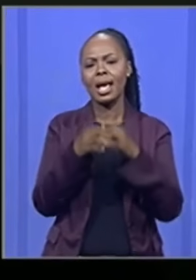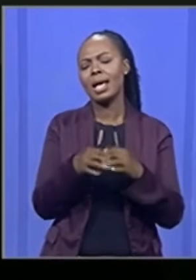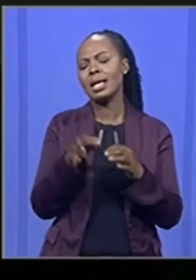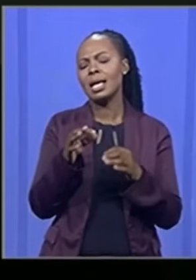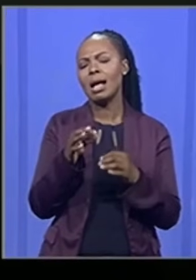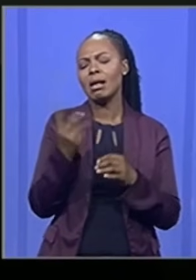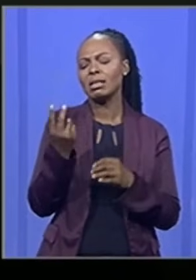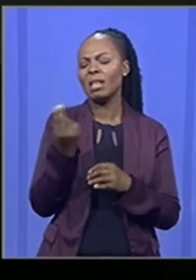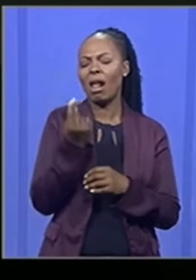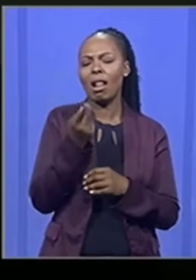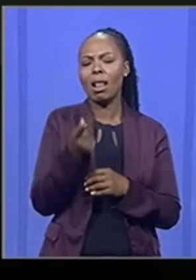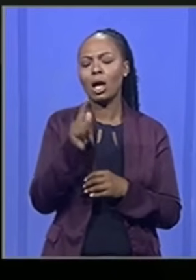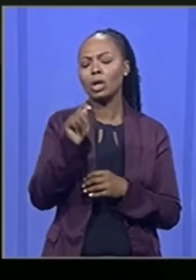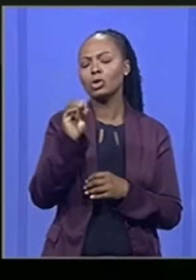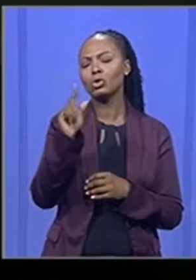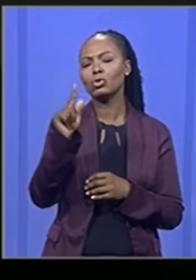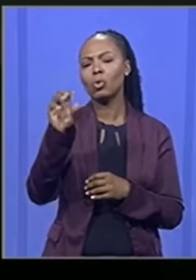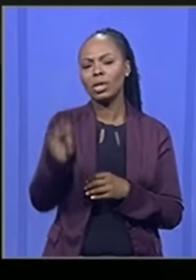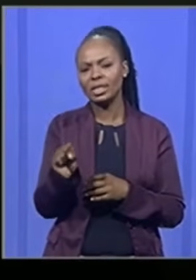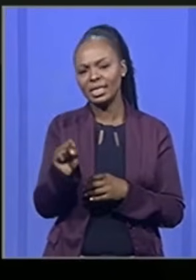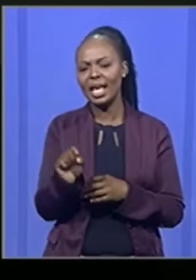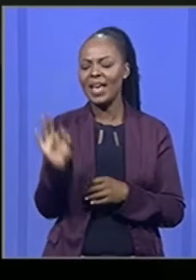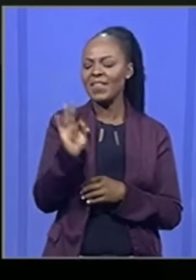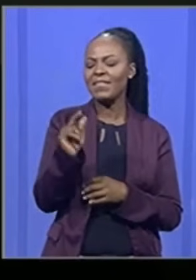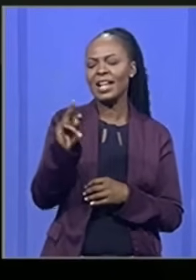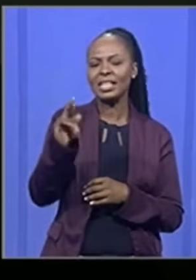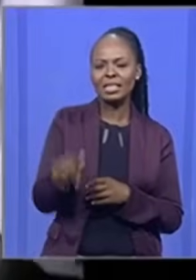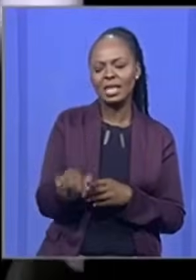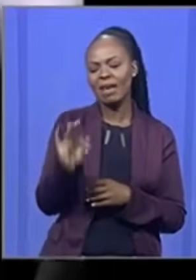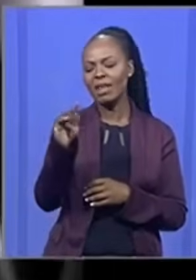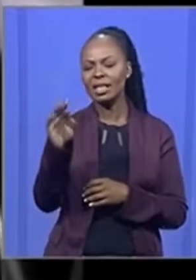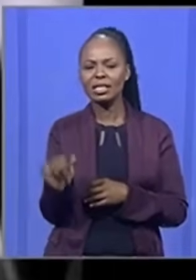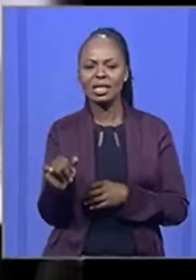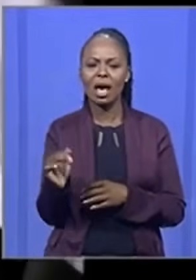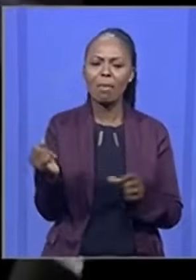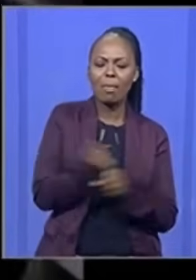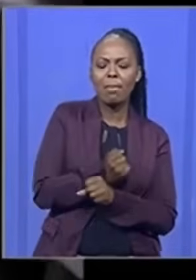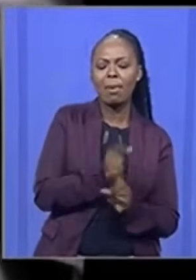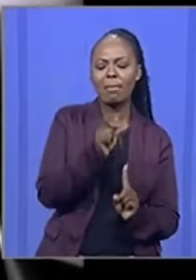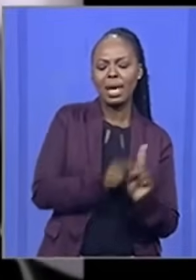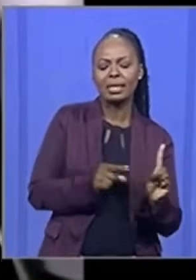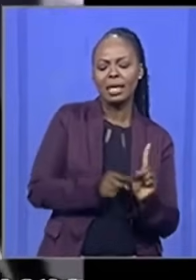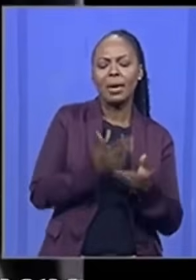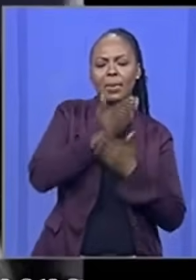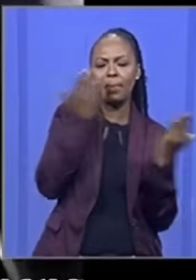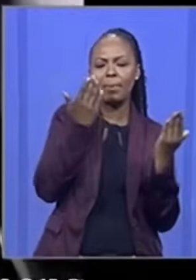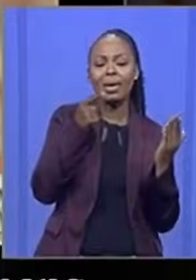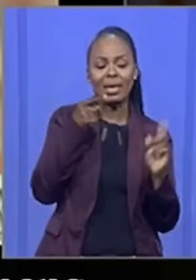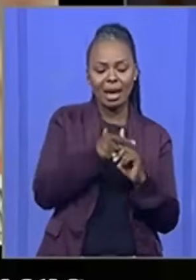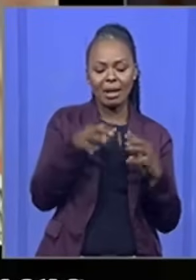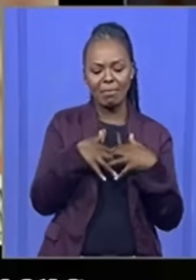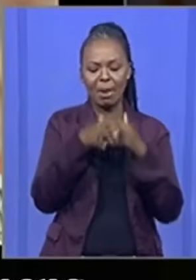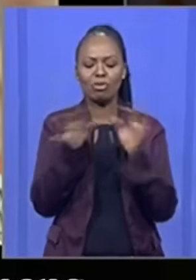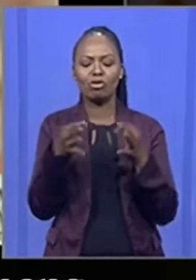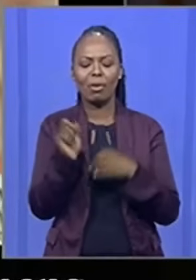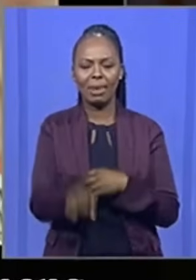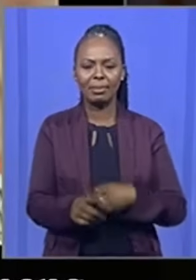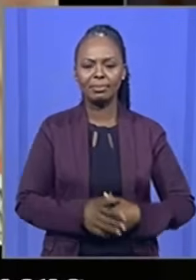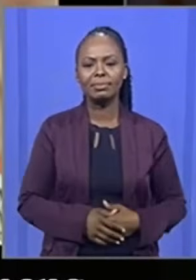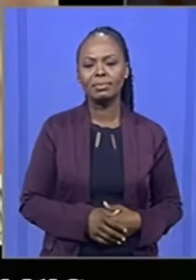tunes, Felicia, Felicia, hayo ya tshwanang le yena. Mbongeni was the cream de la cream of the